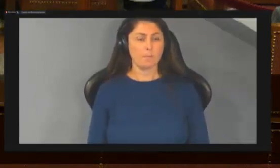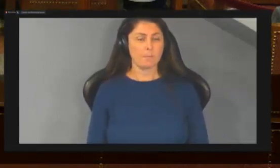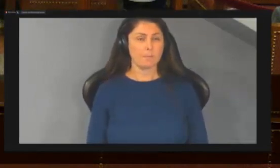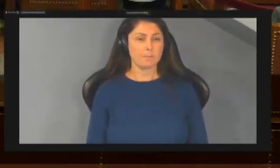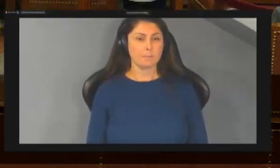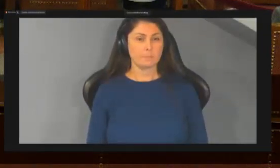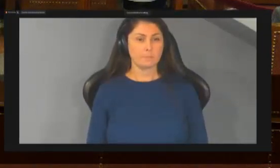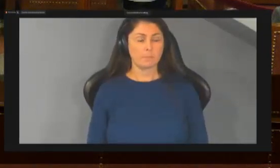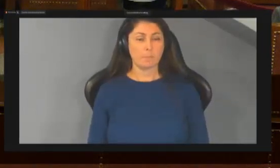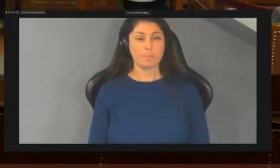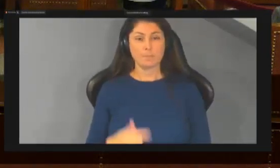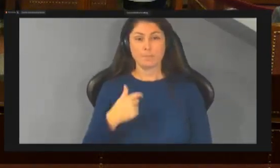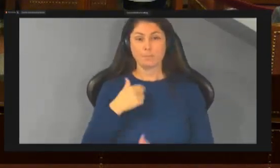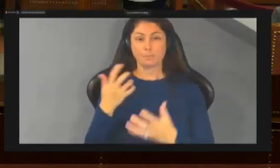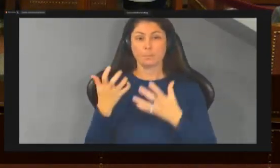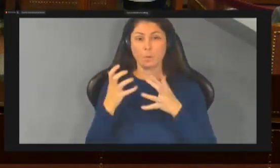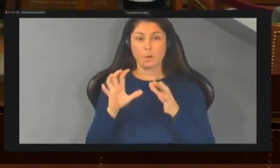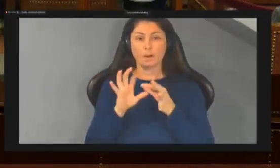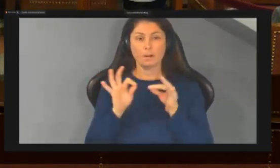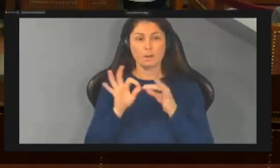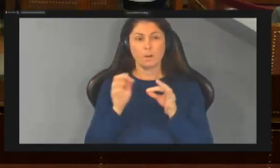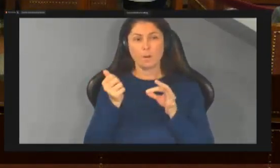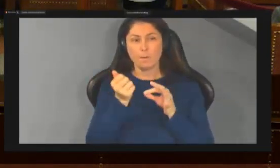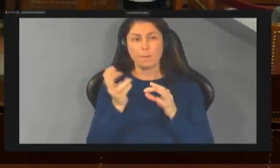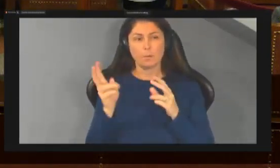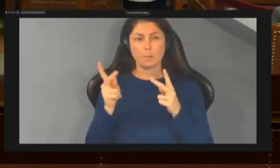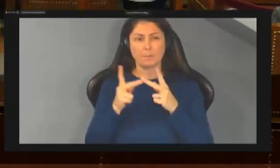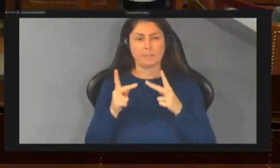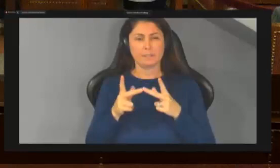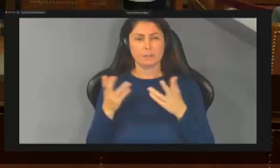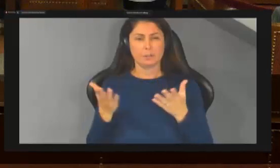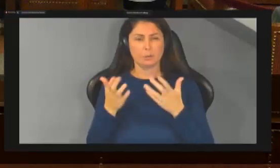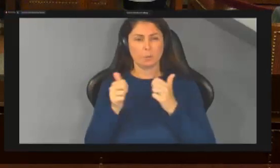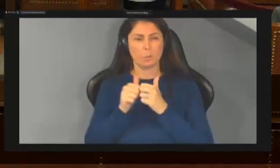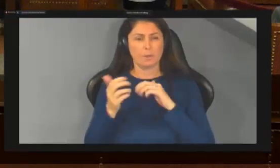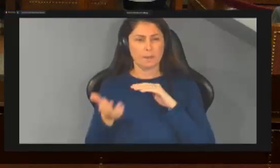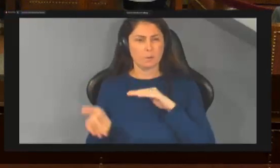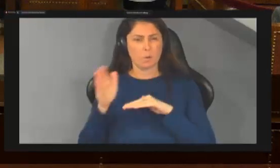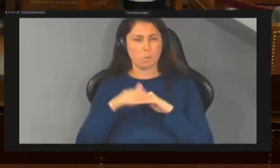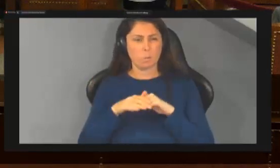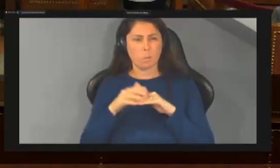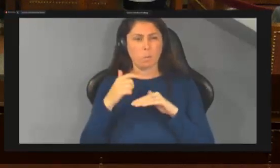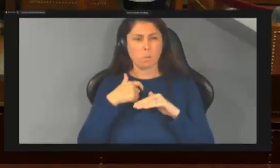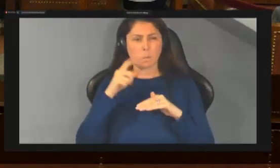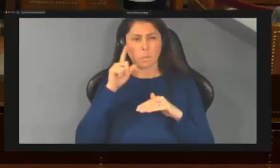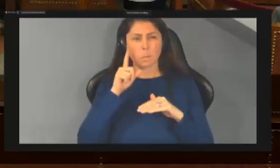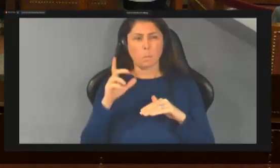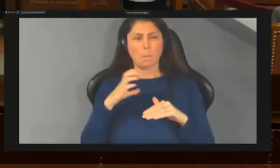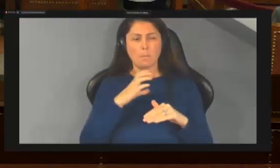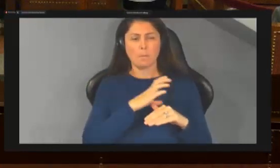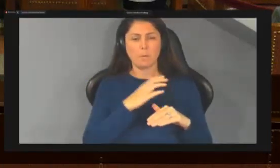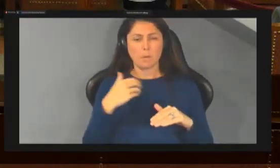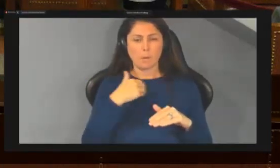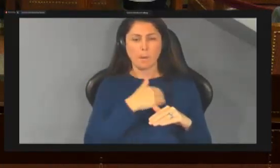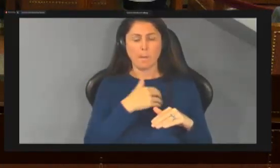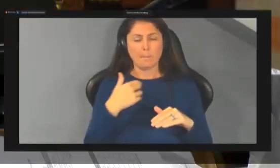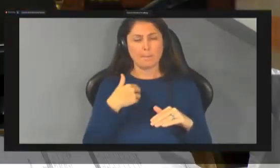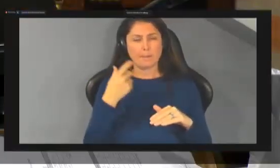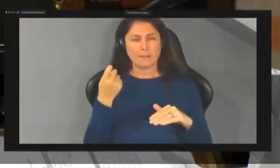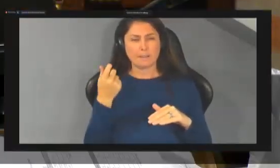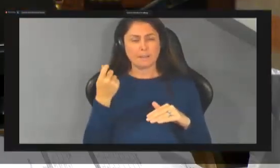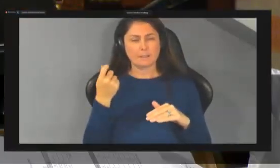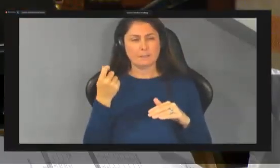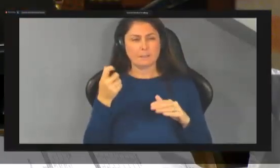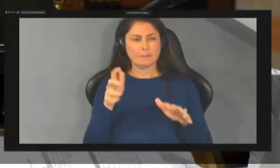I just want to say there's a few positions here with increases, and I think council members are always like have a little bit of angst when